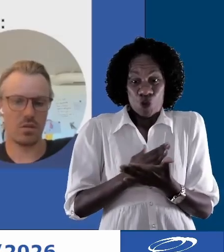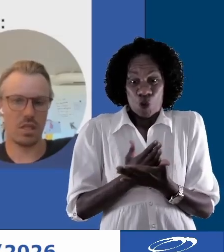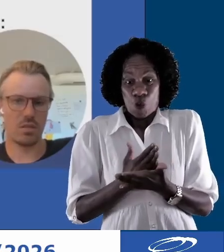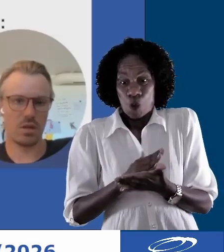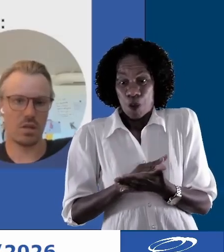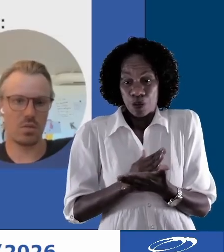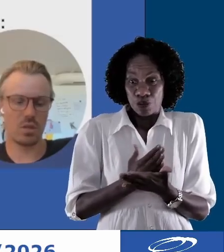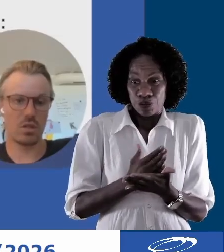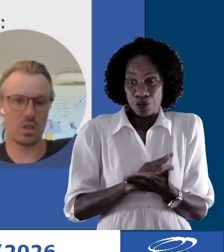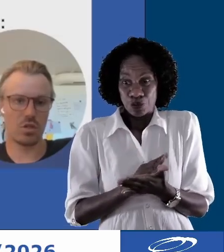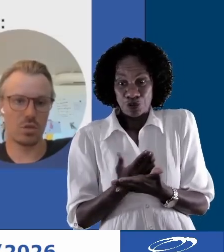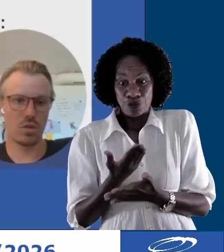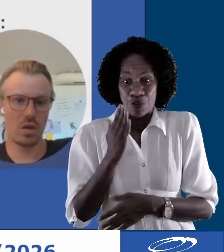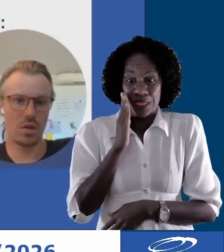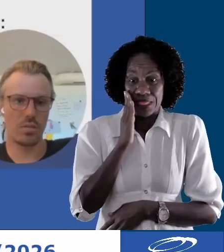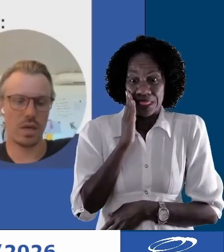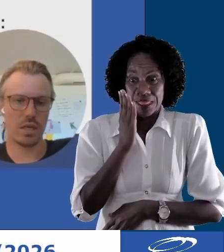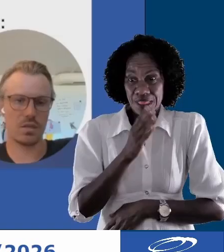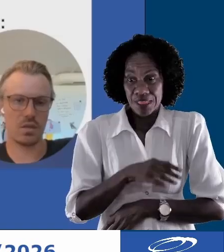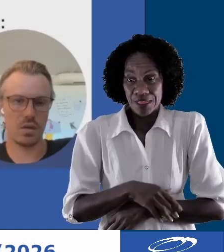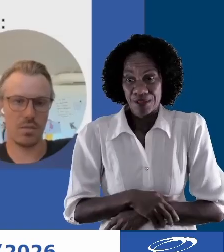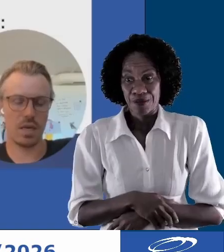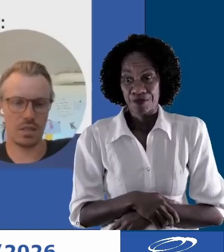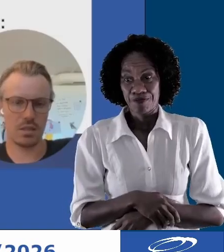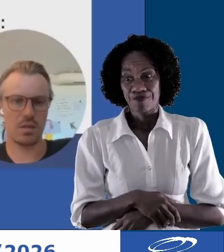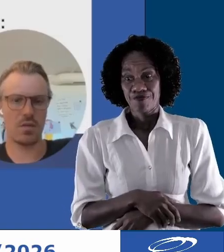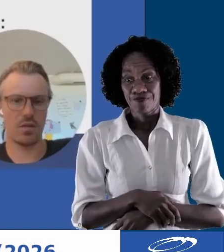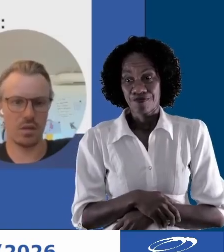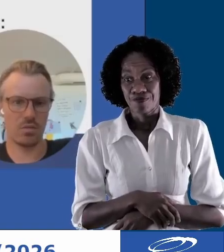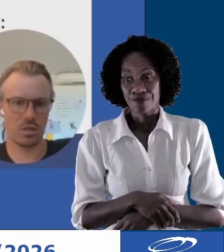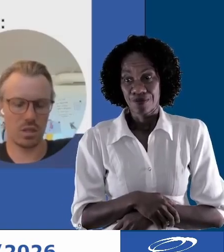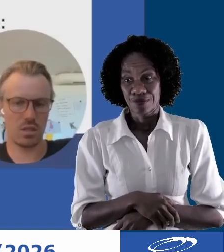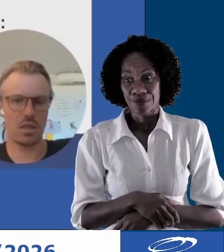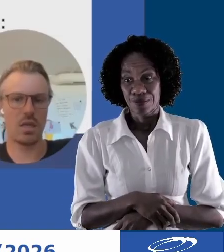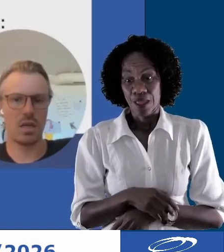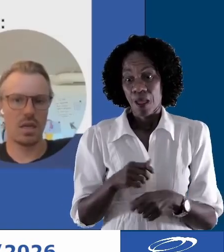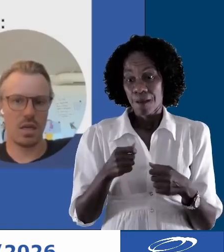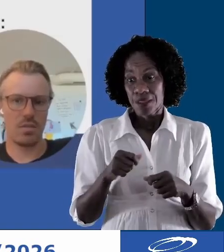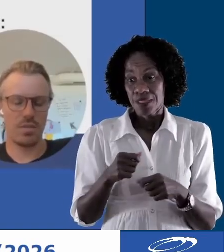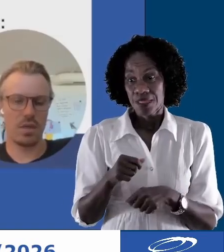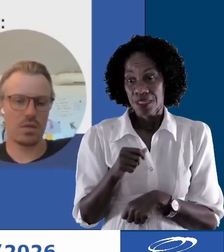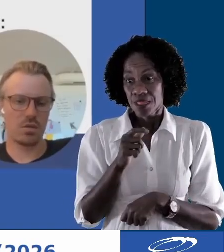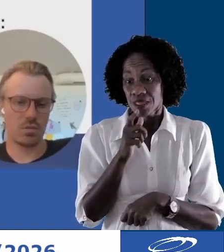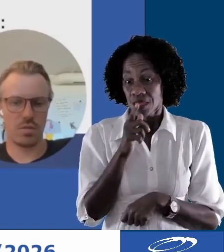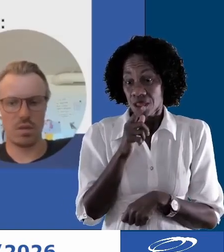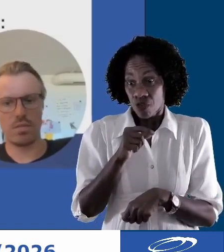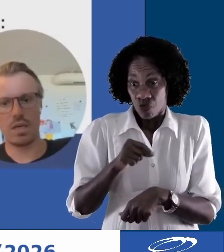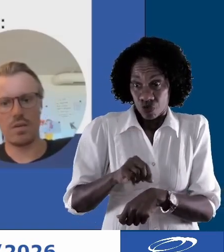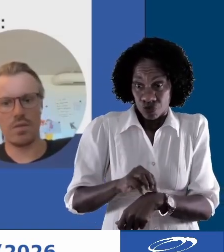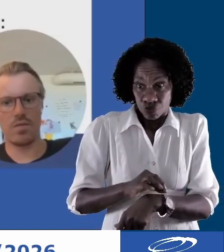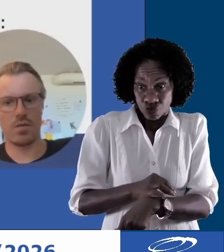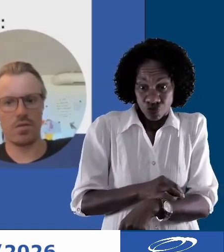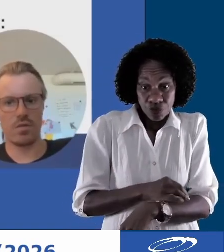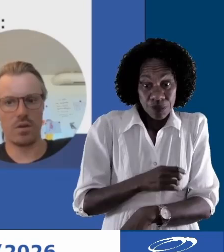also antibiotics, will distribute along paths of least resistance and be transported by